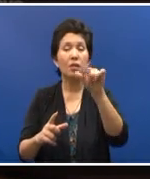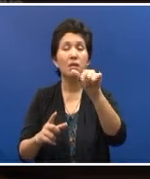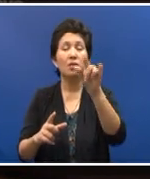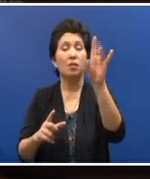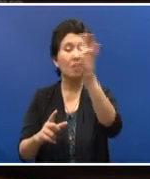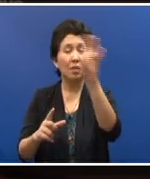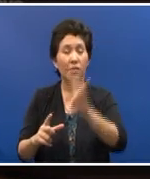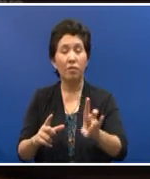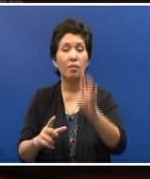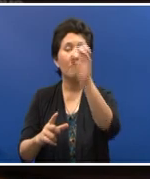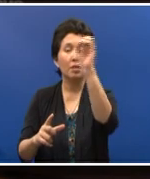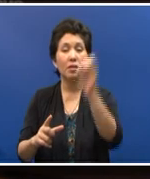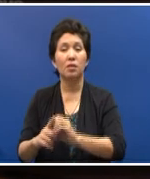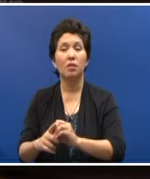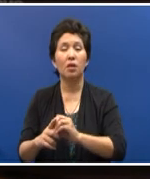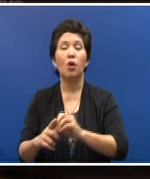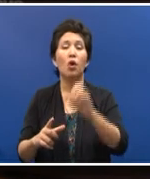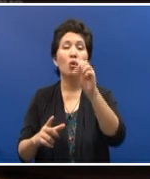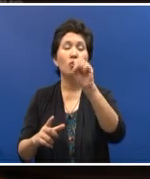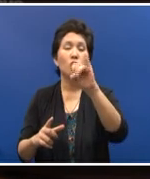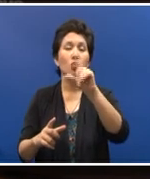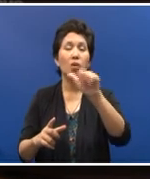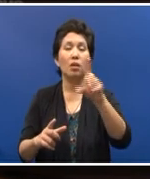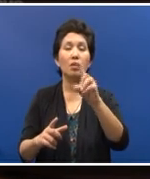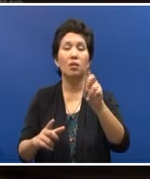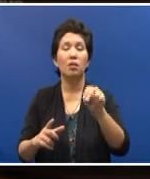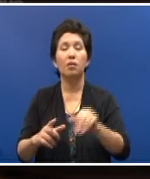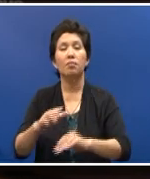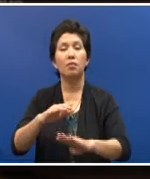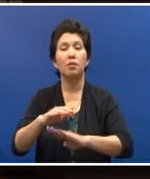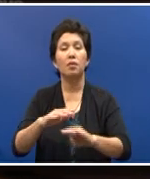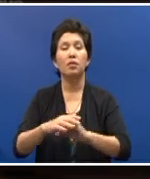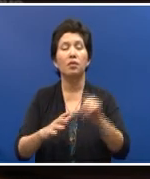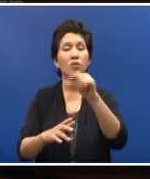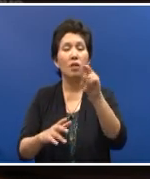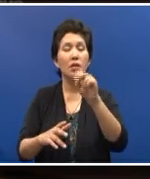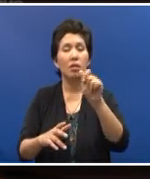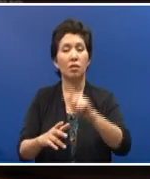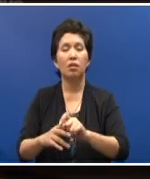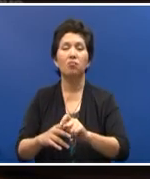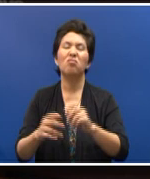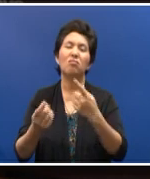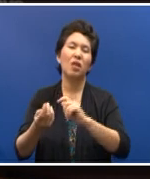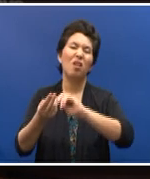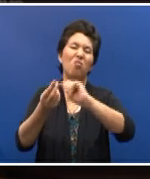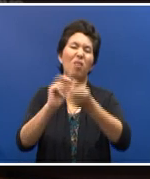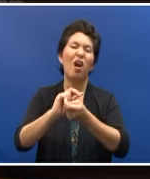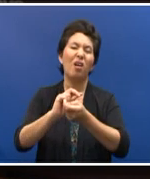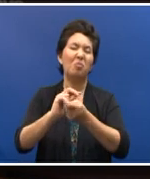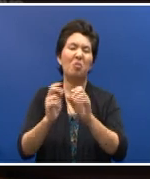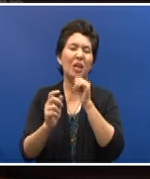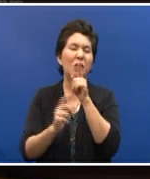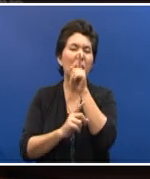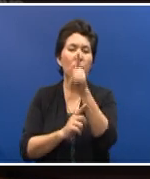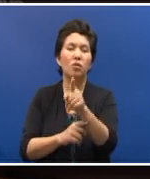of soybean in this world actually is based on genetically modified crops. Okay,